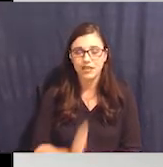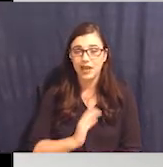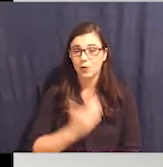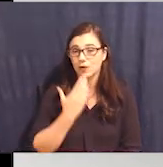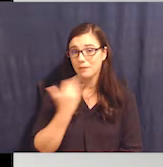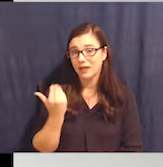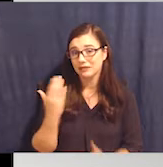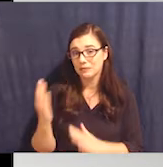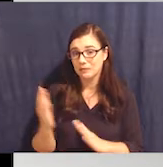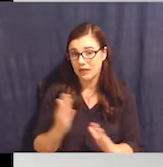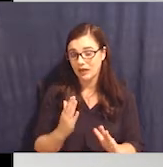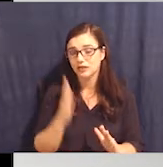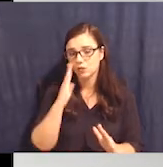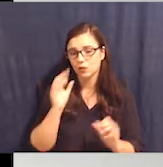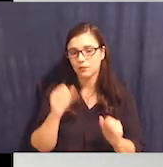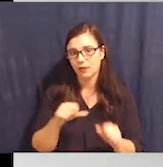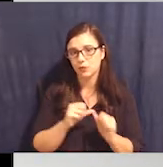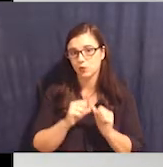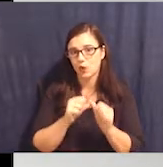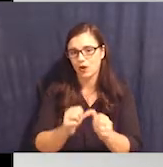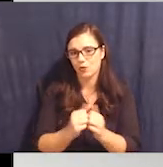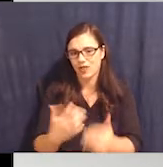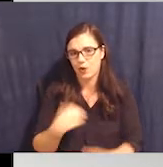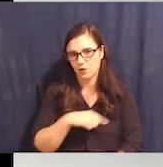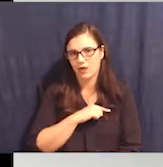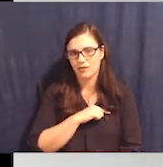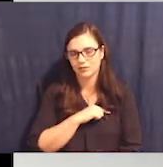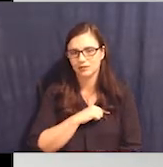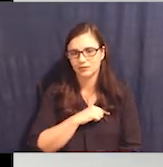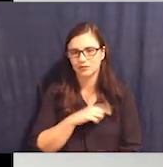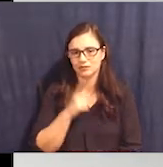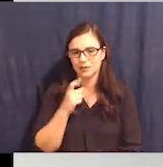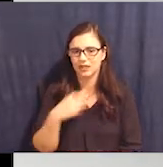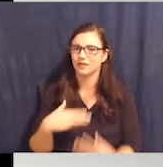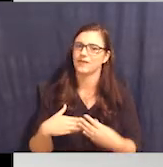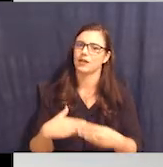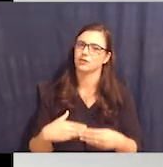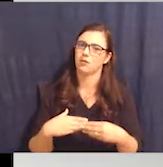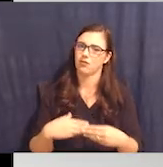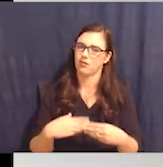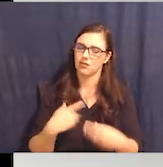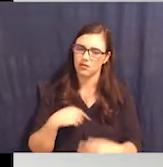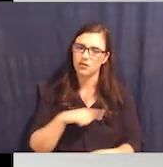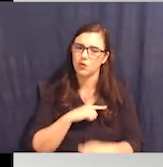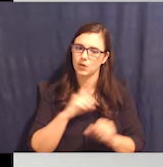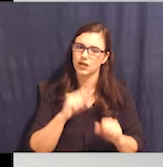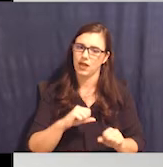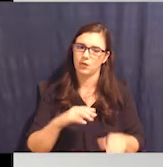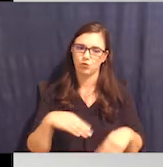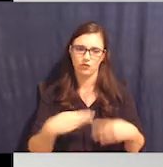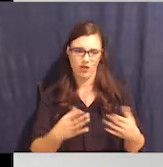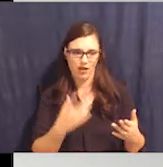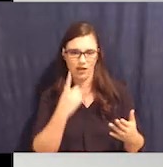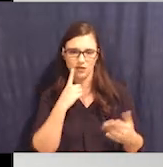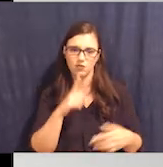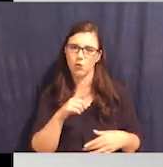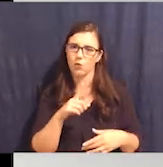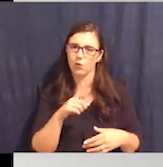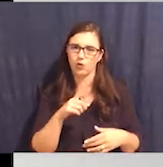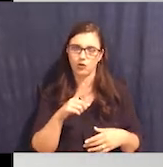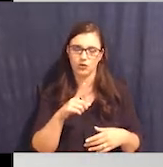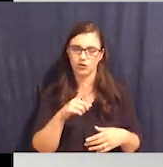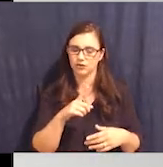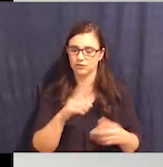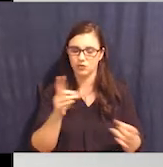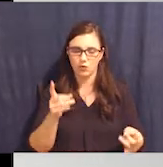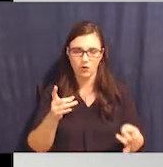The best plans will be able to go on without us because they're flexible, and we can provide for